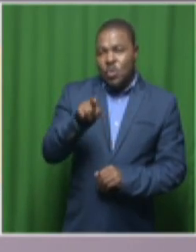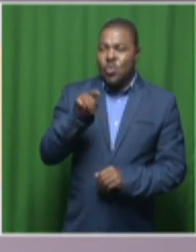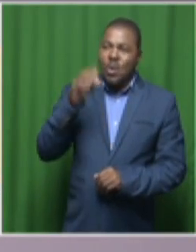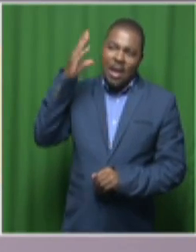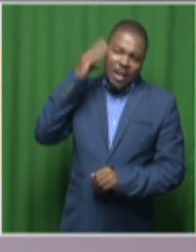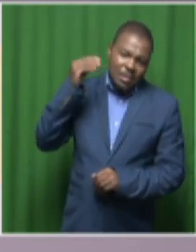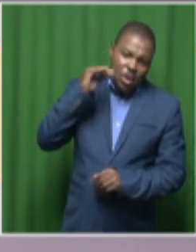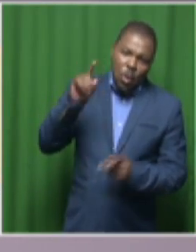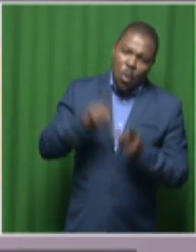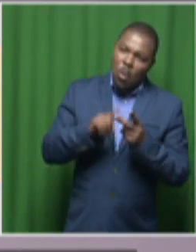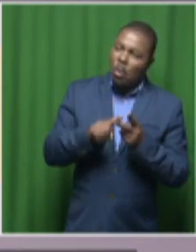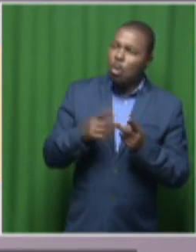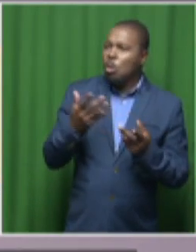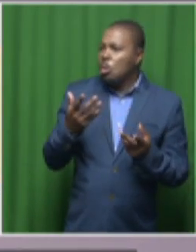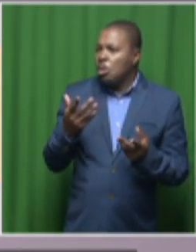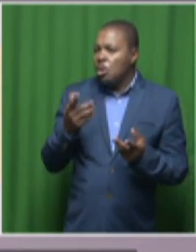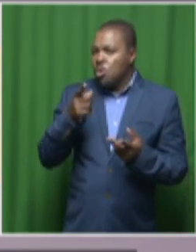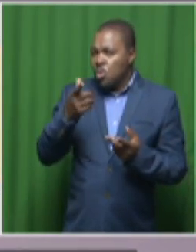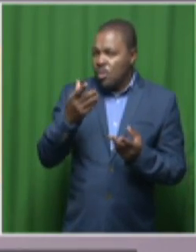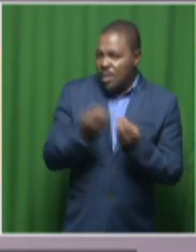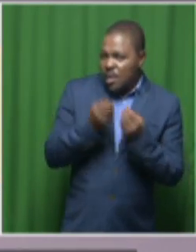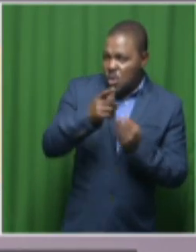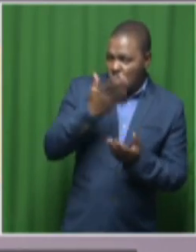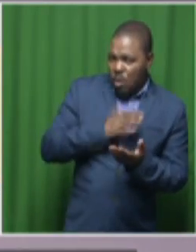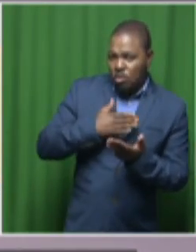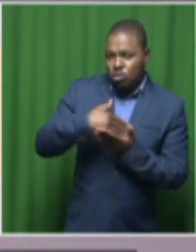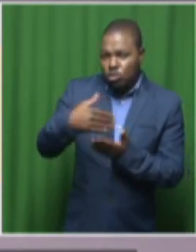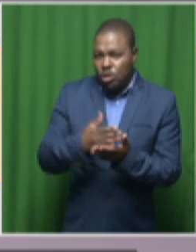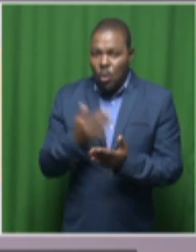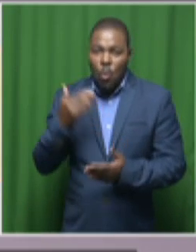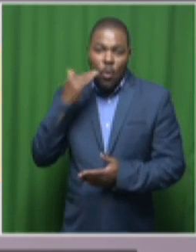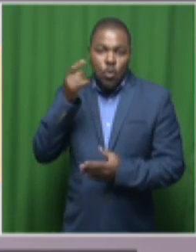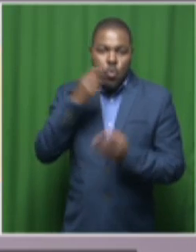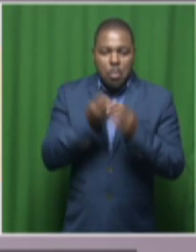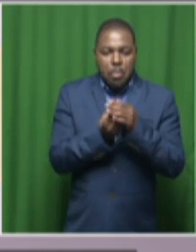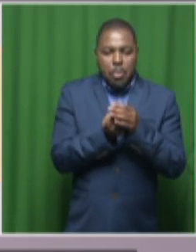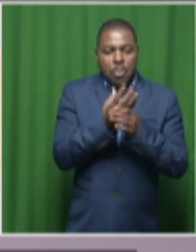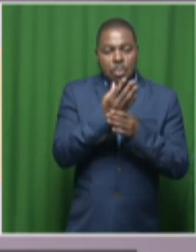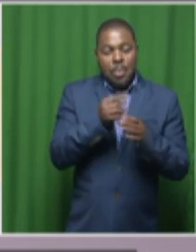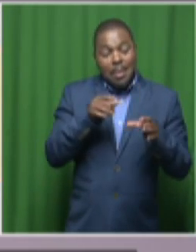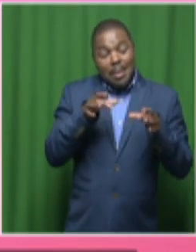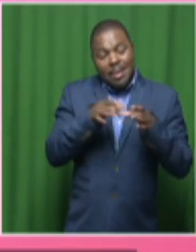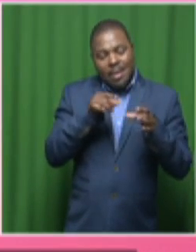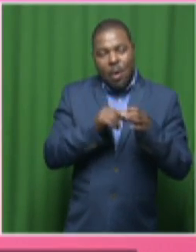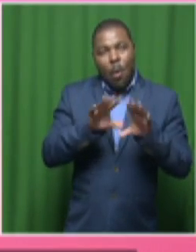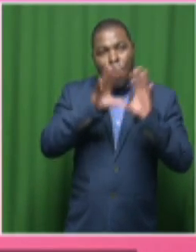experiences that you want to share with us in the creation of All You Need Is Piano 2?